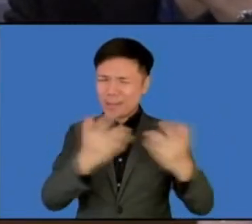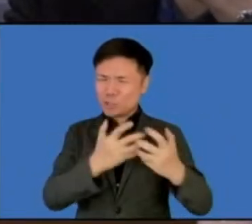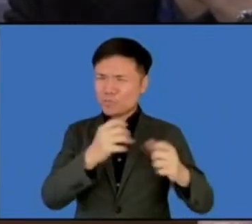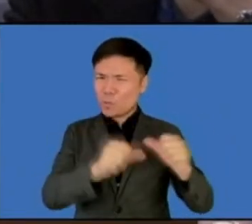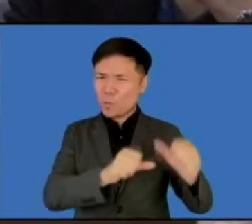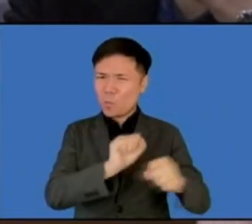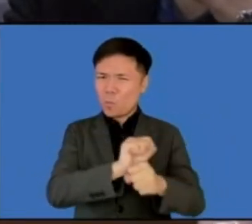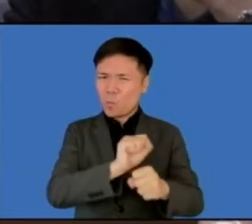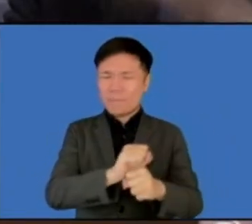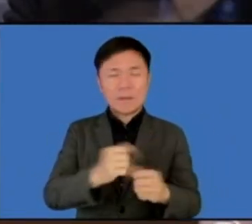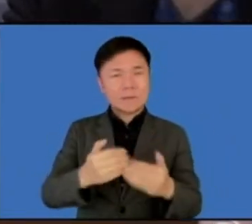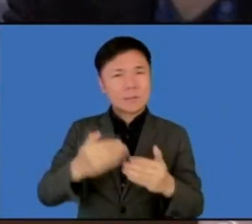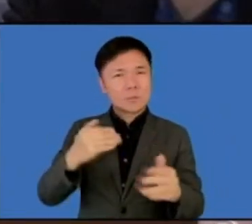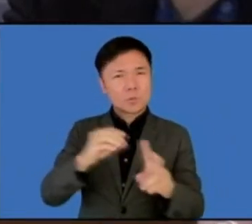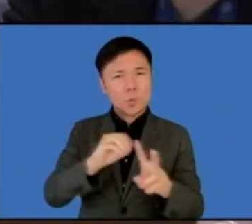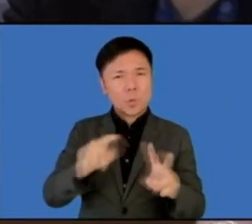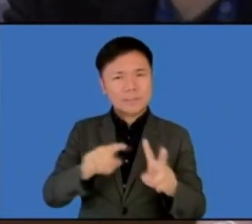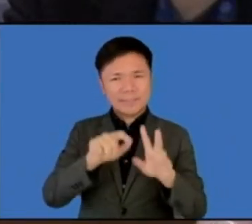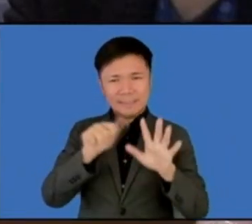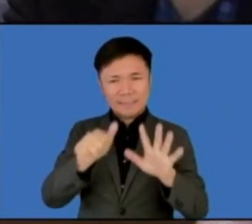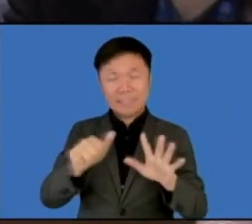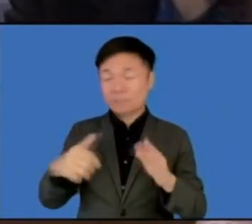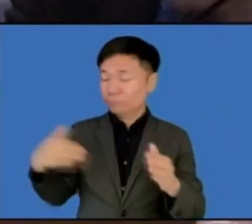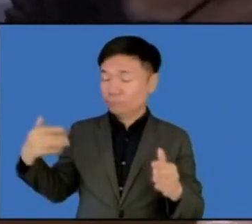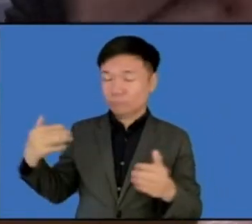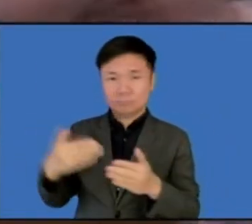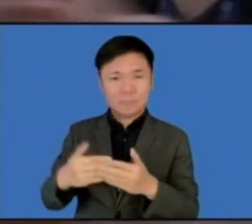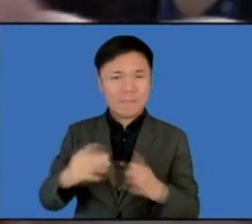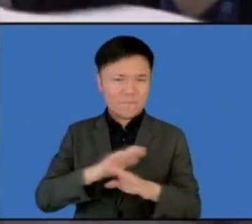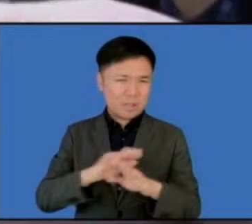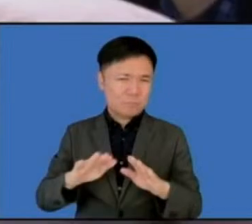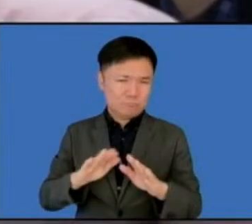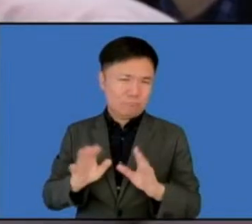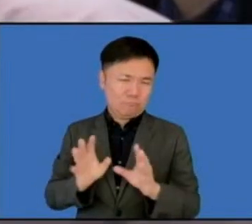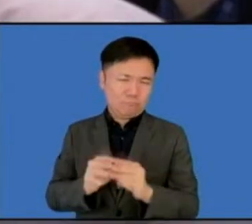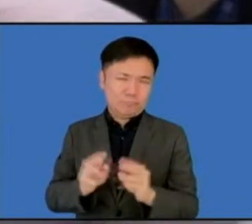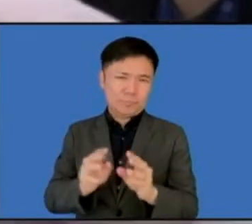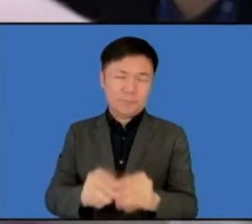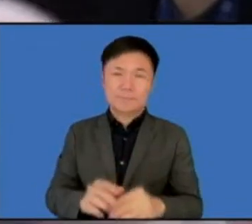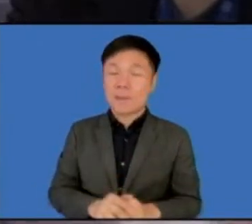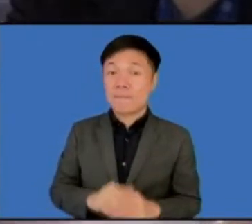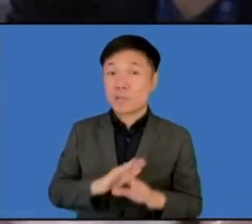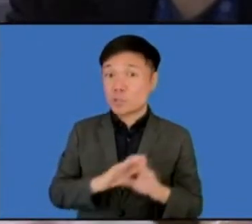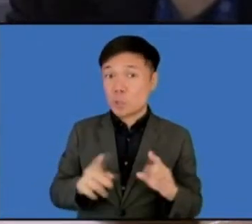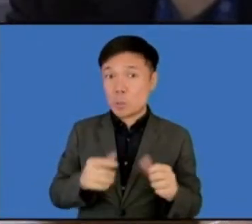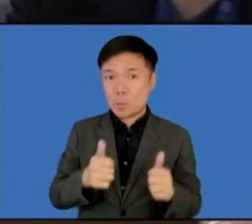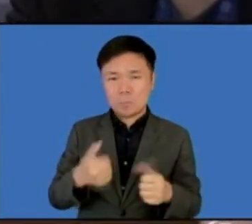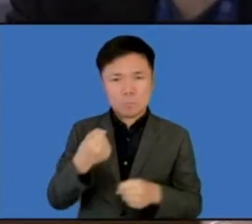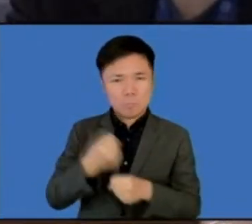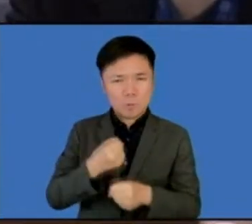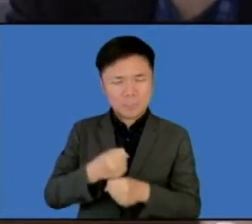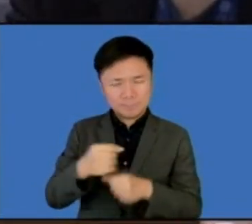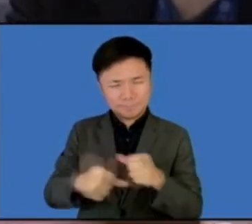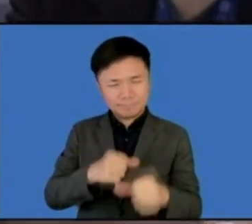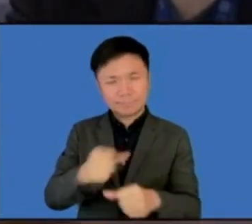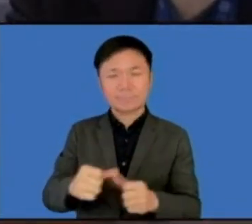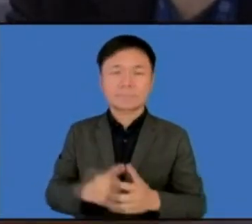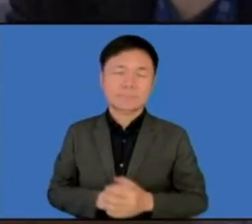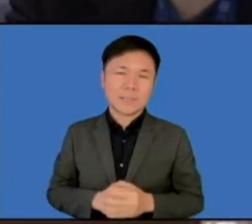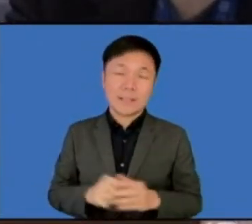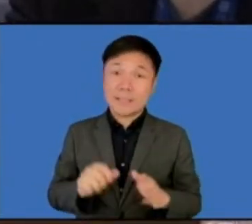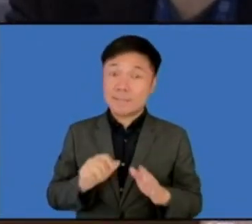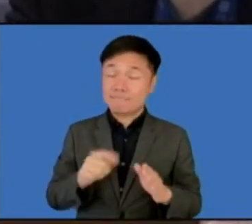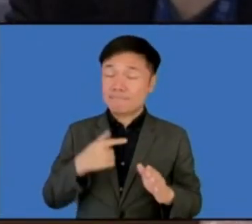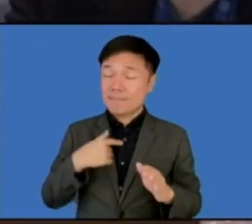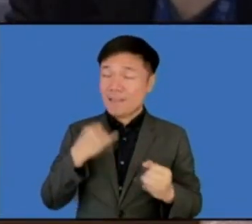since 2016, ACE and ATUC meet regularly in bipartite processes. And let me end my remarks by drawing